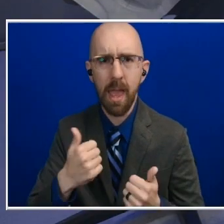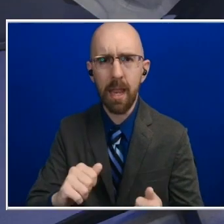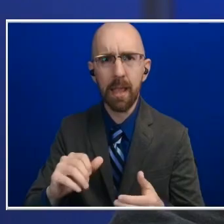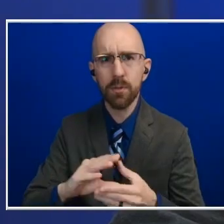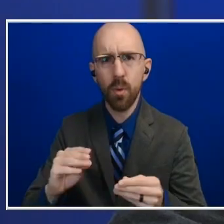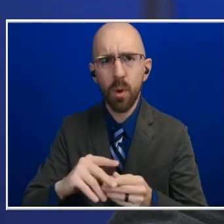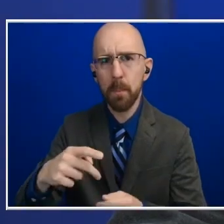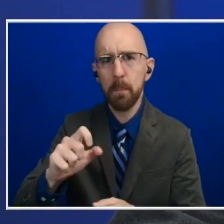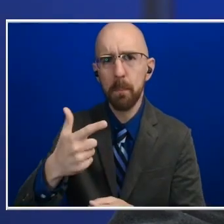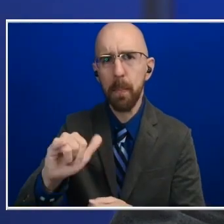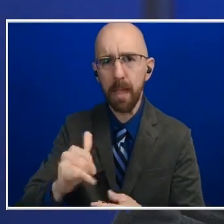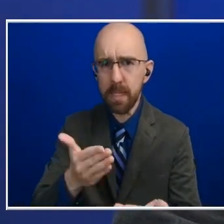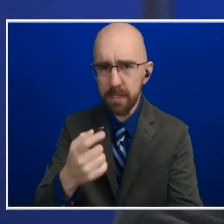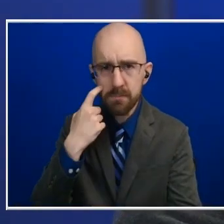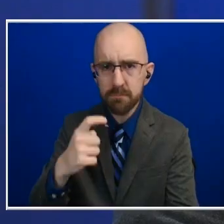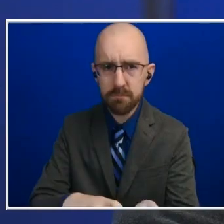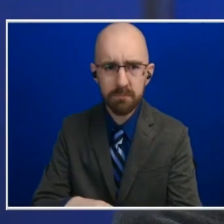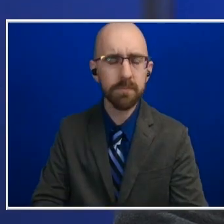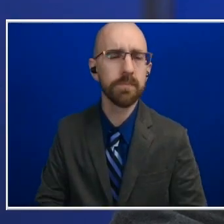the last one was in